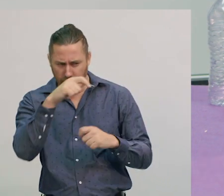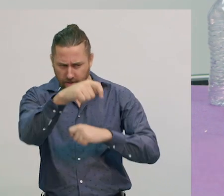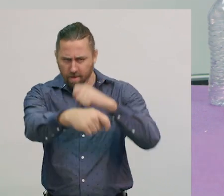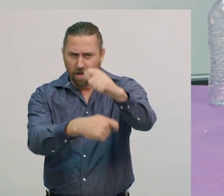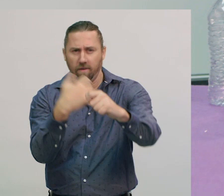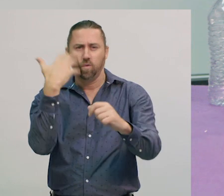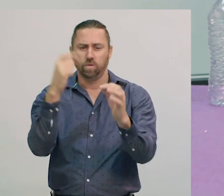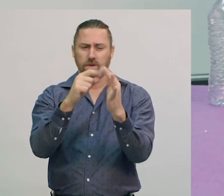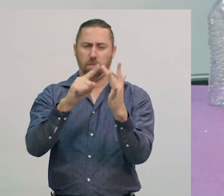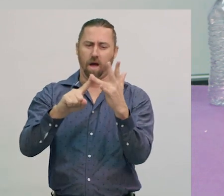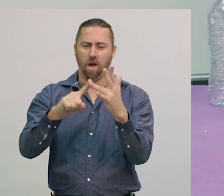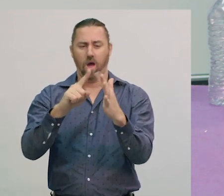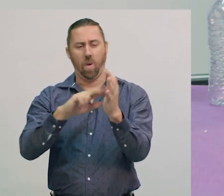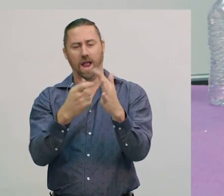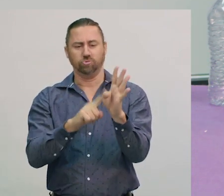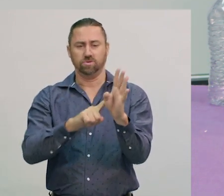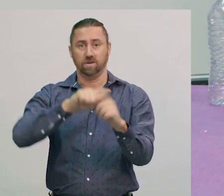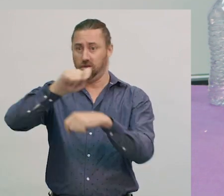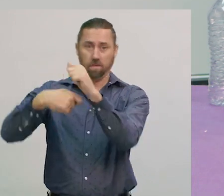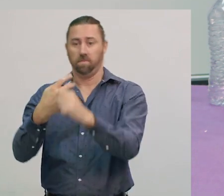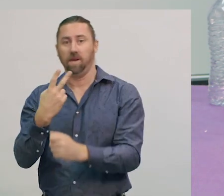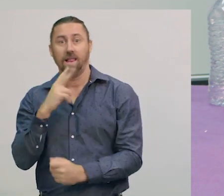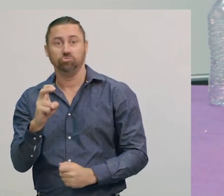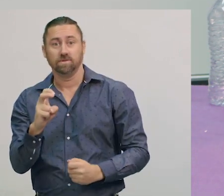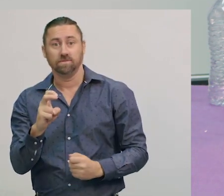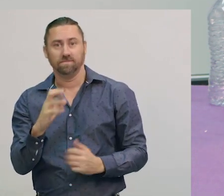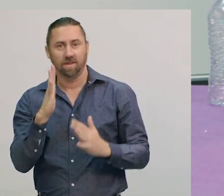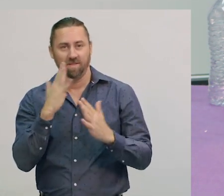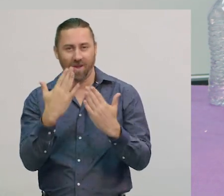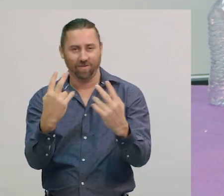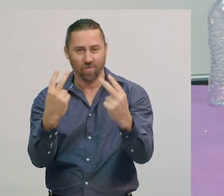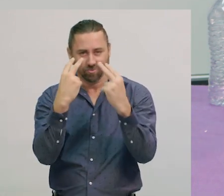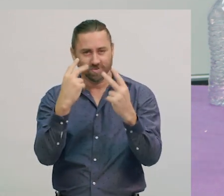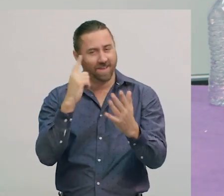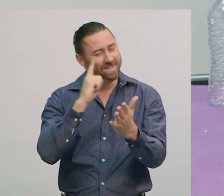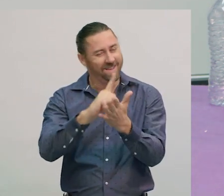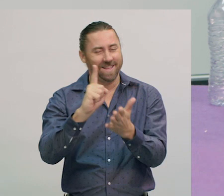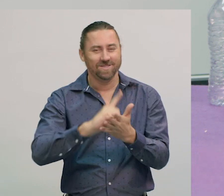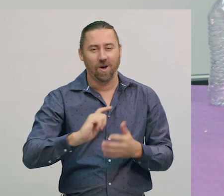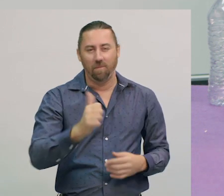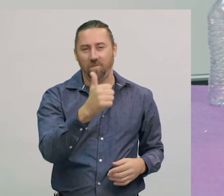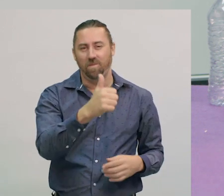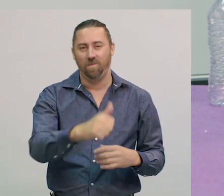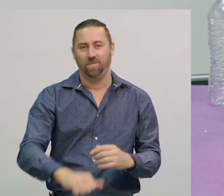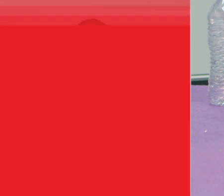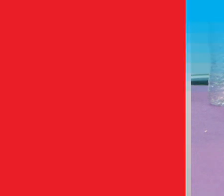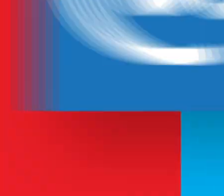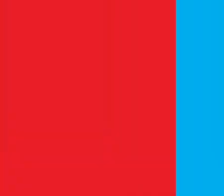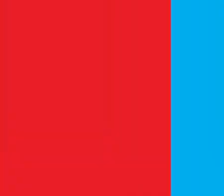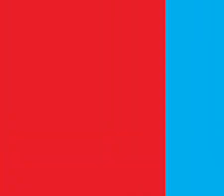to bioenergy for generating electricity. Thanks for watching and see you next